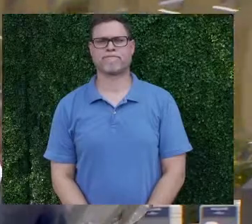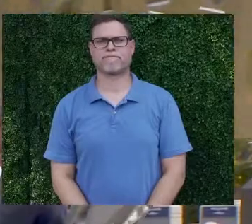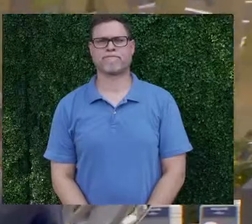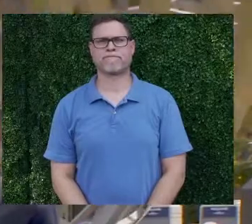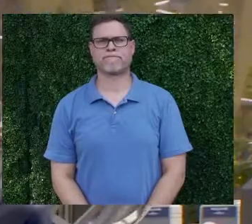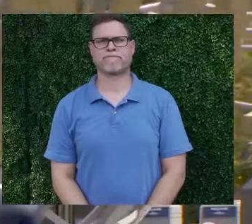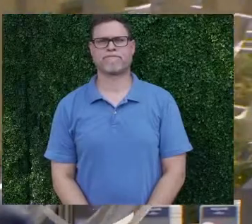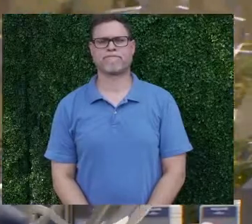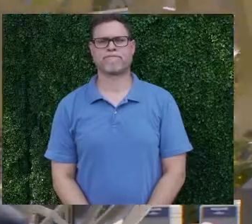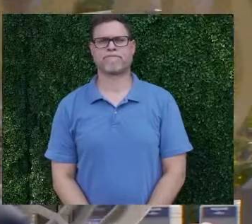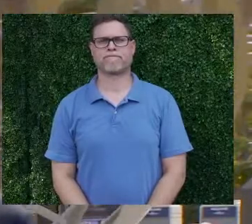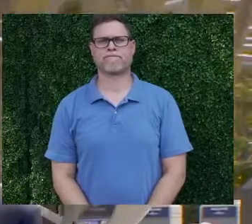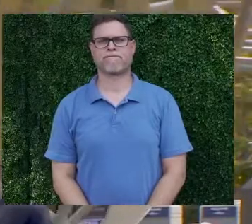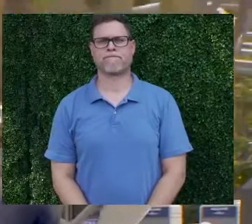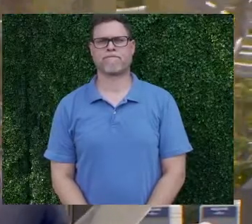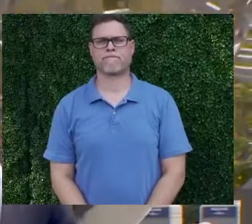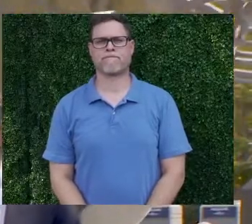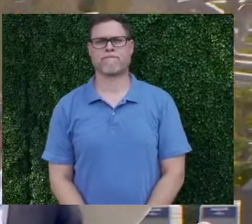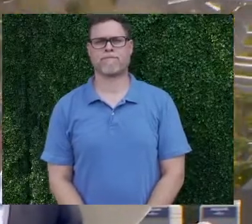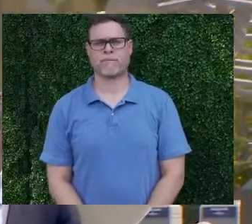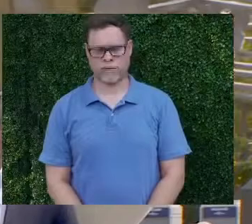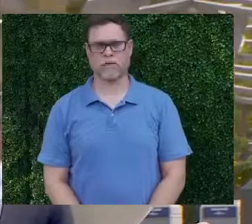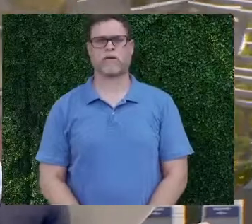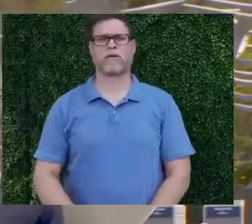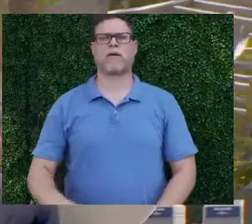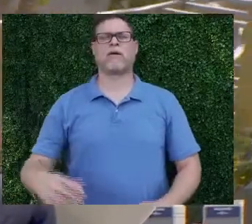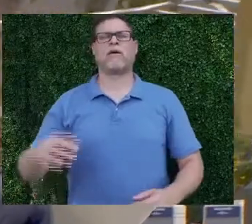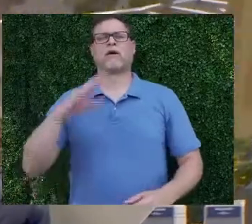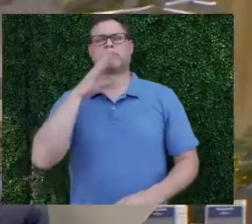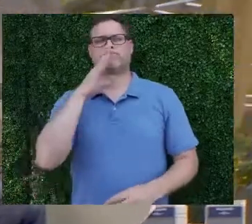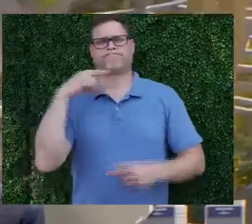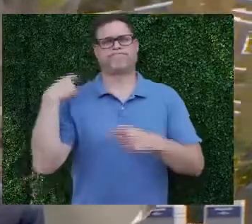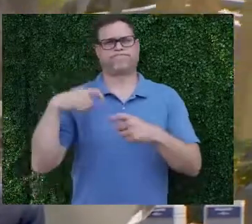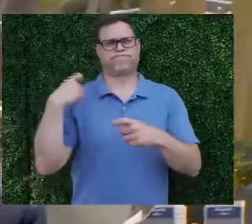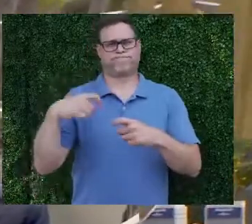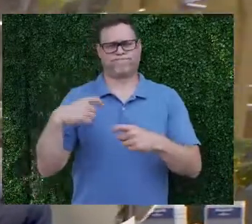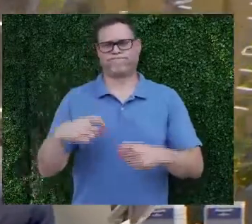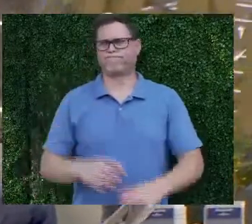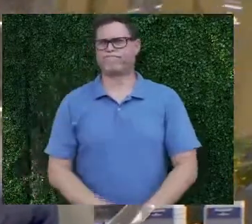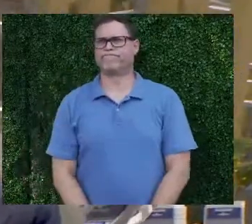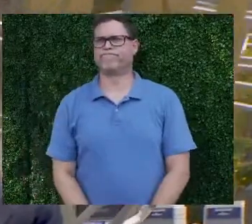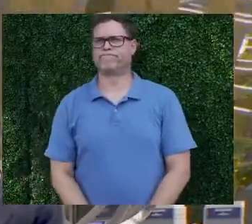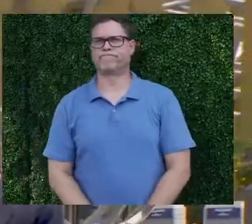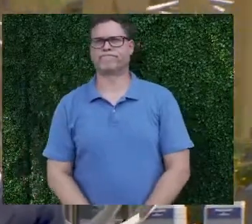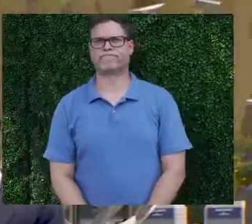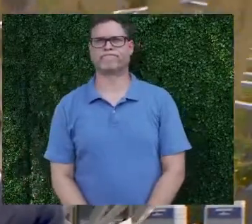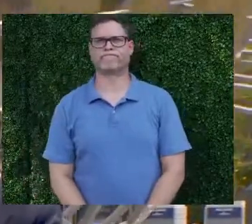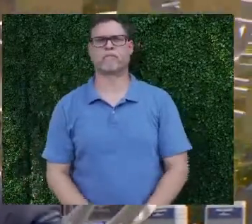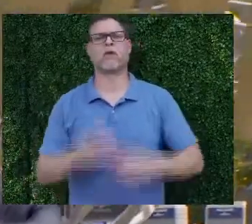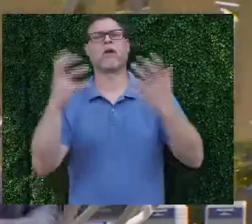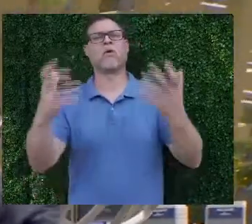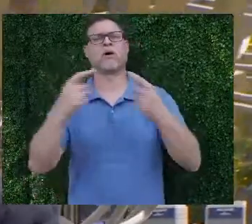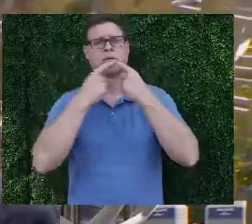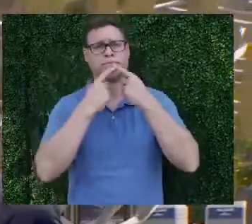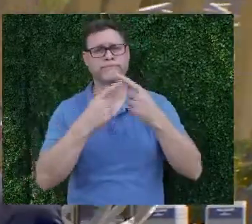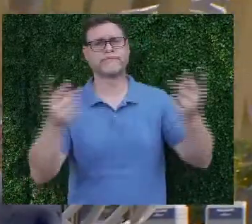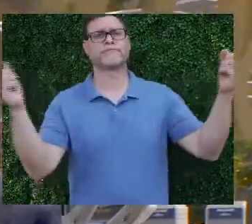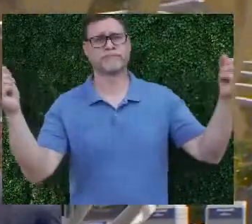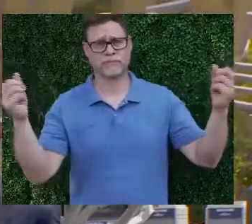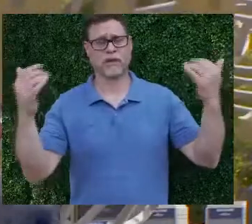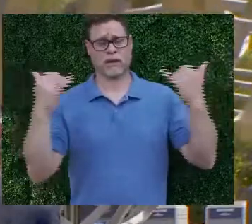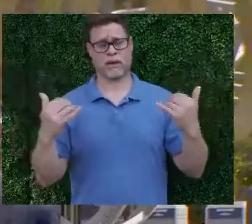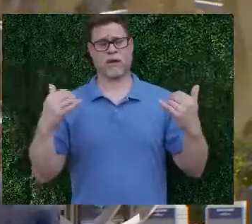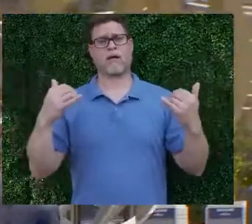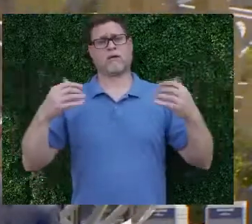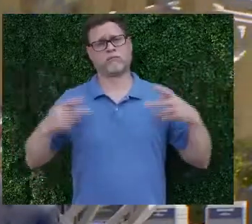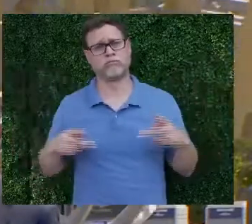las personas vienen de Los Ángeles. ¡Uy! Vamos a luchar por eso. Y con eso, I just want to say I now have the privilege